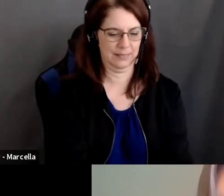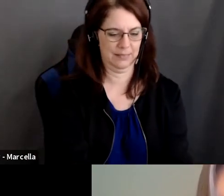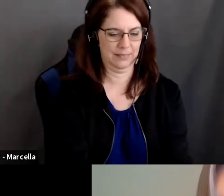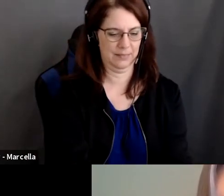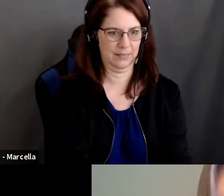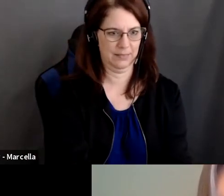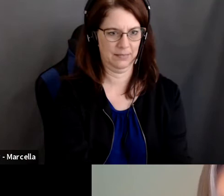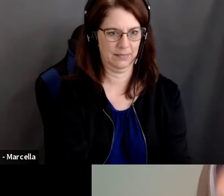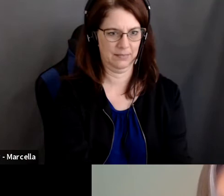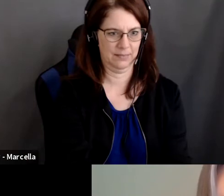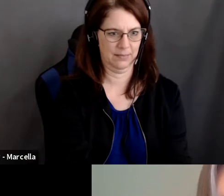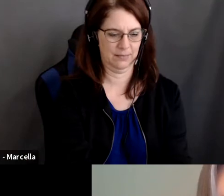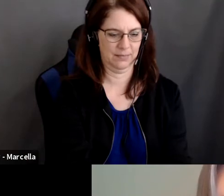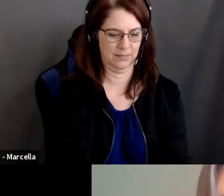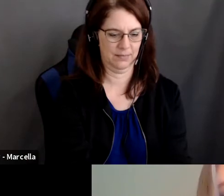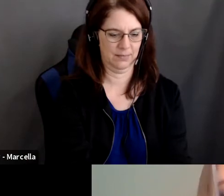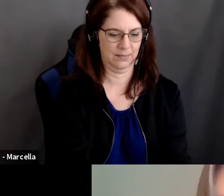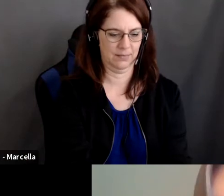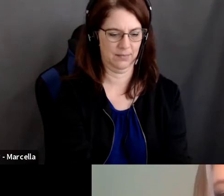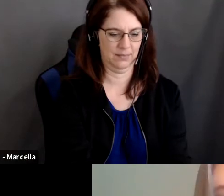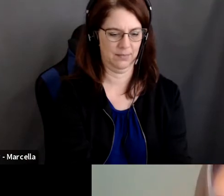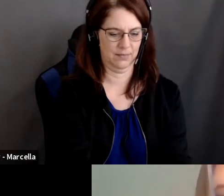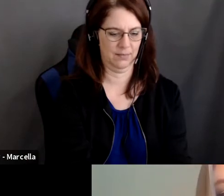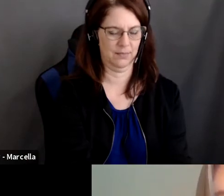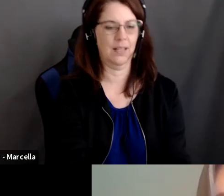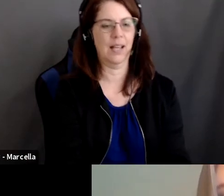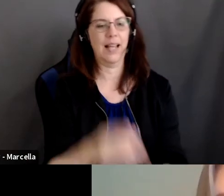a plan for the deaf? There's hardly anything